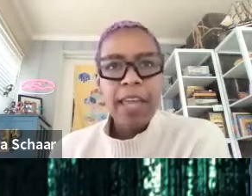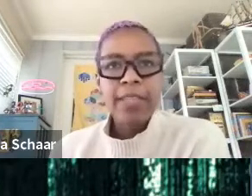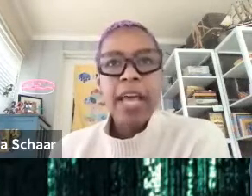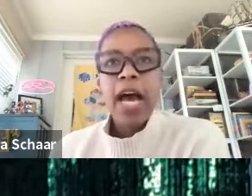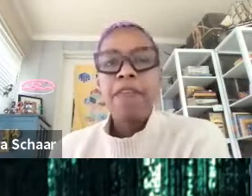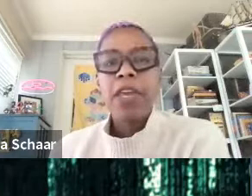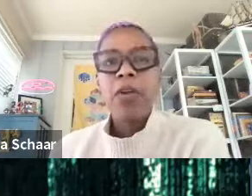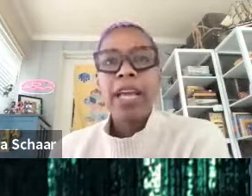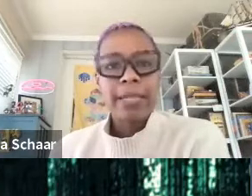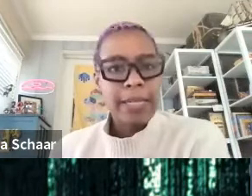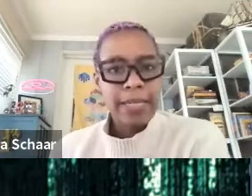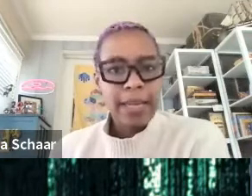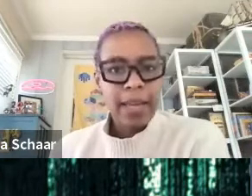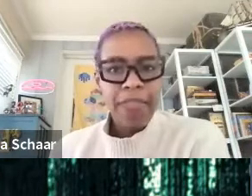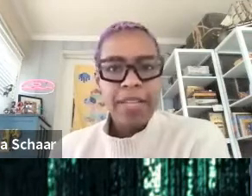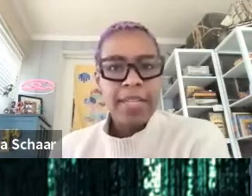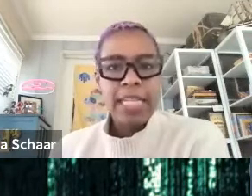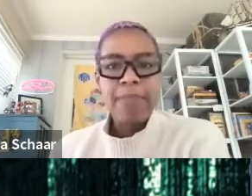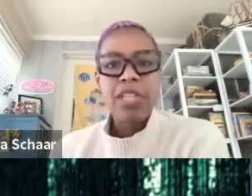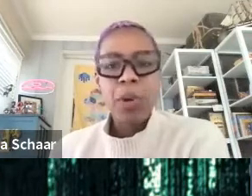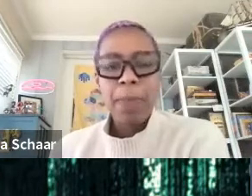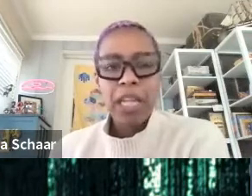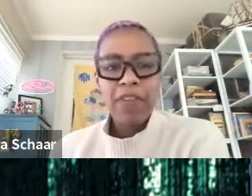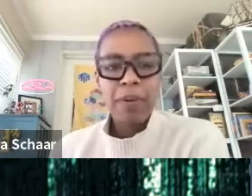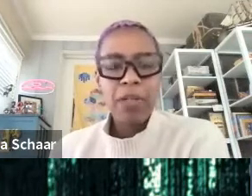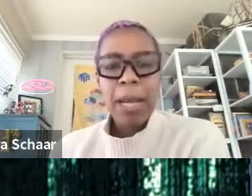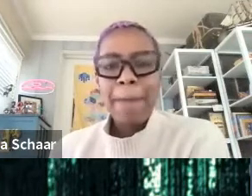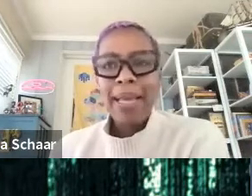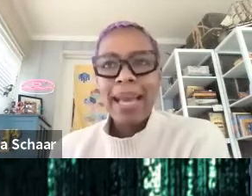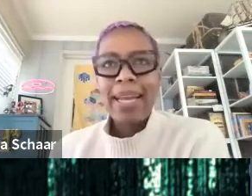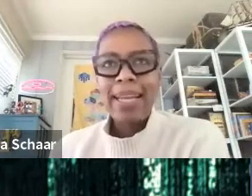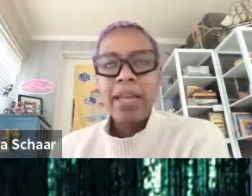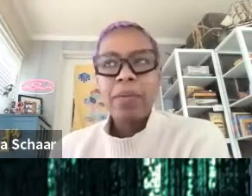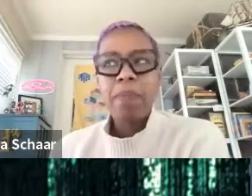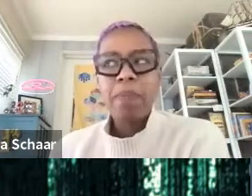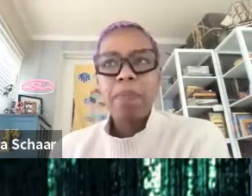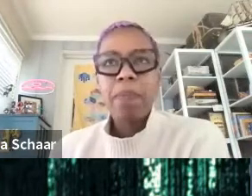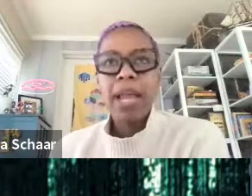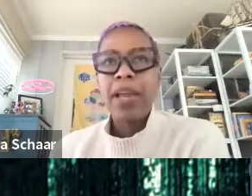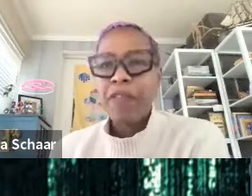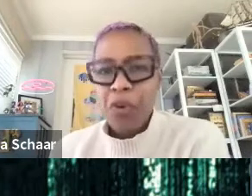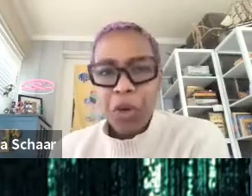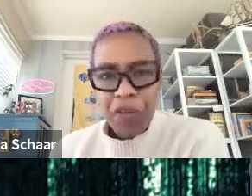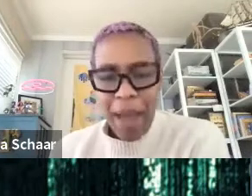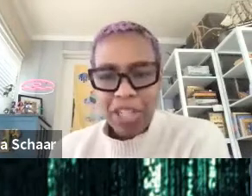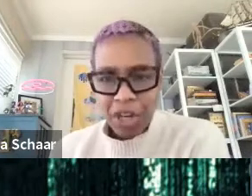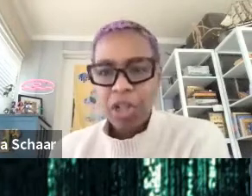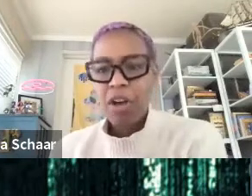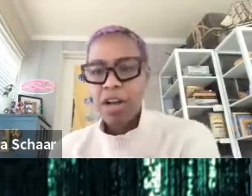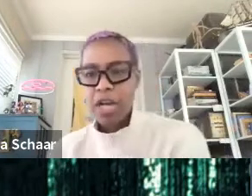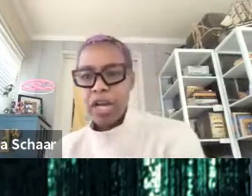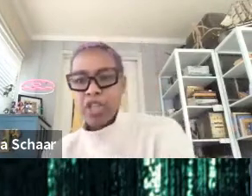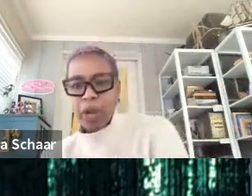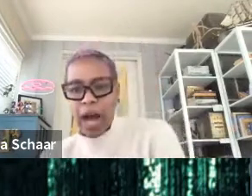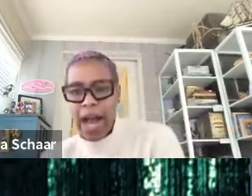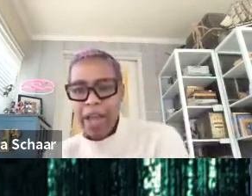of things, of hearing a statistic that just seems so unbelievable, but yet you could have imagined it all